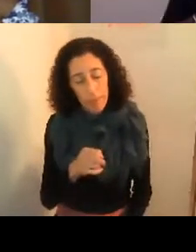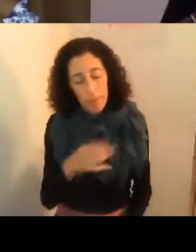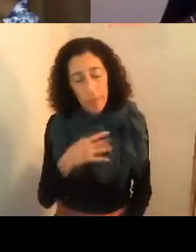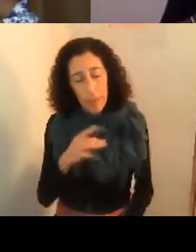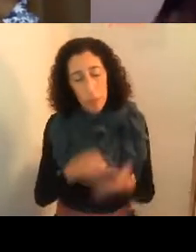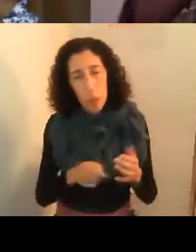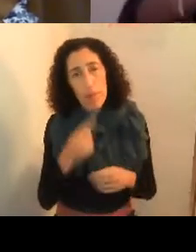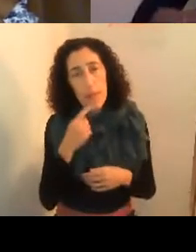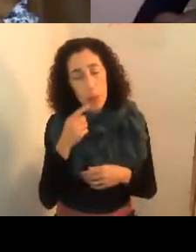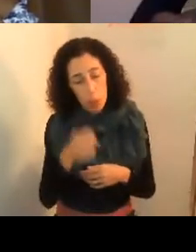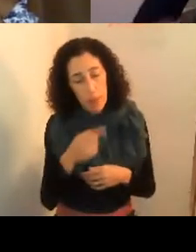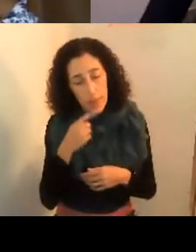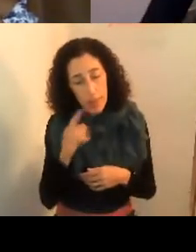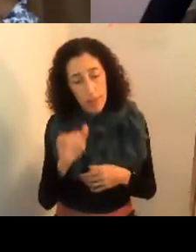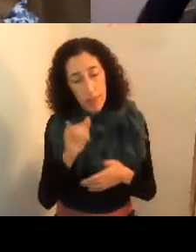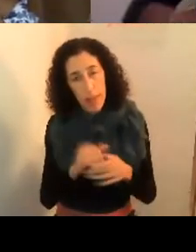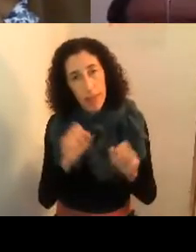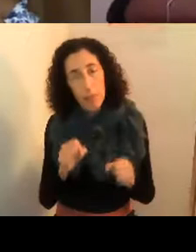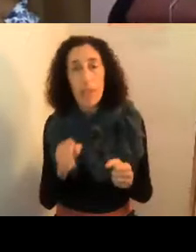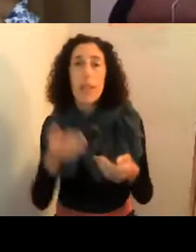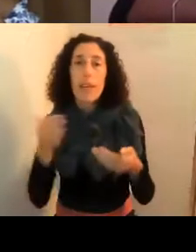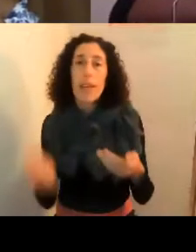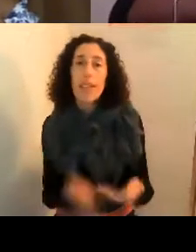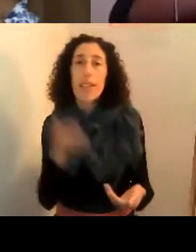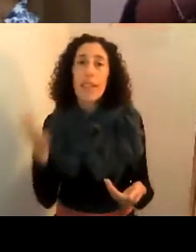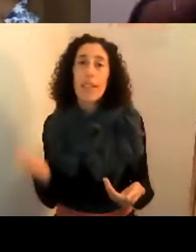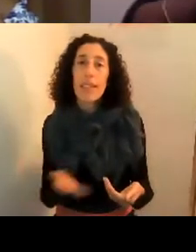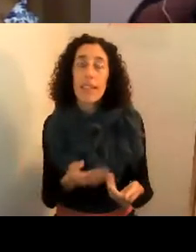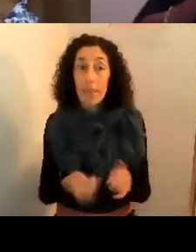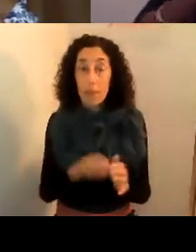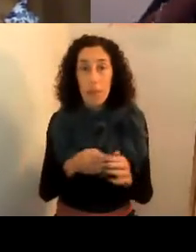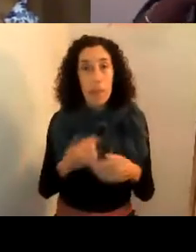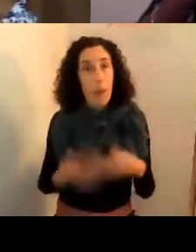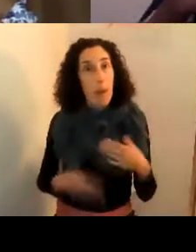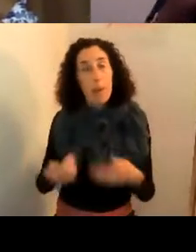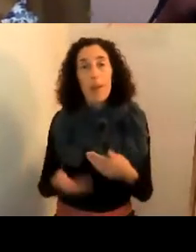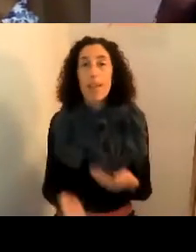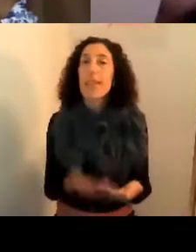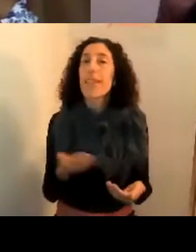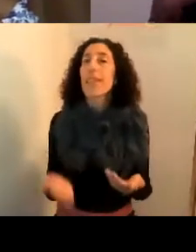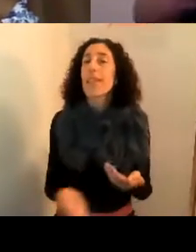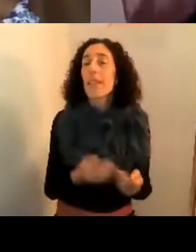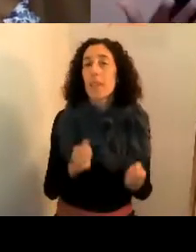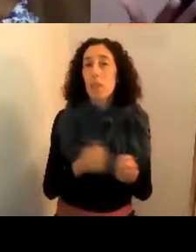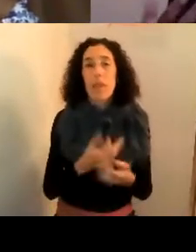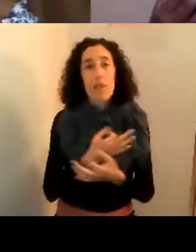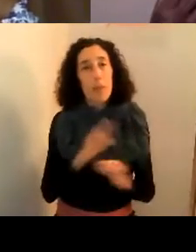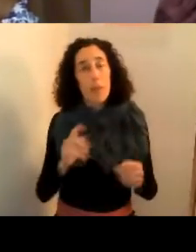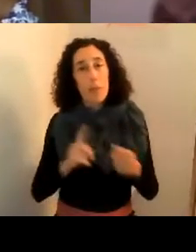with which that can happen, I mean, it can be personally trying, but the ease and the healing that can come with that type of